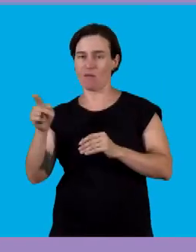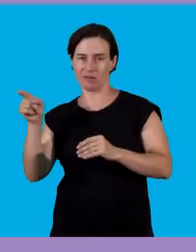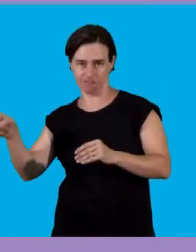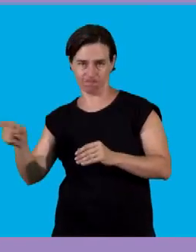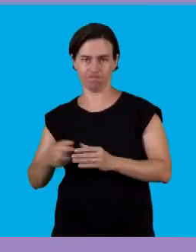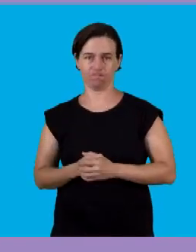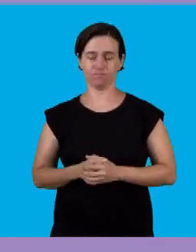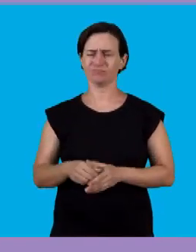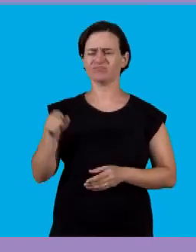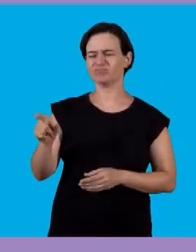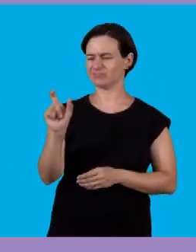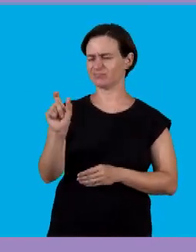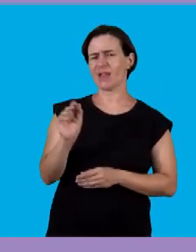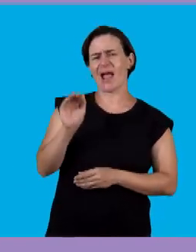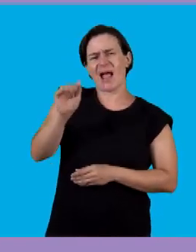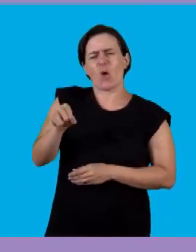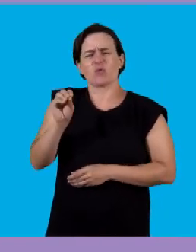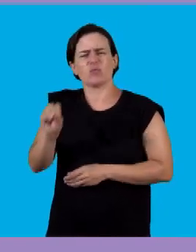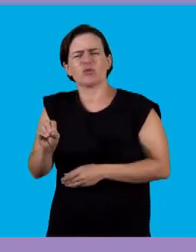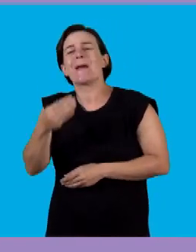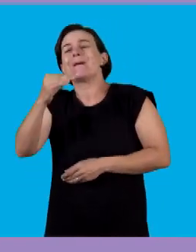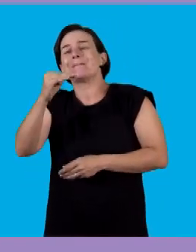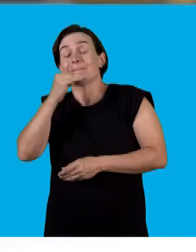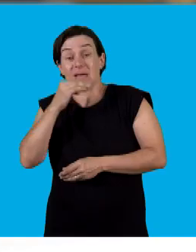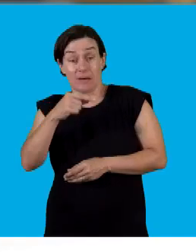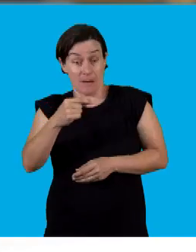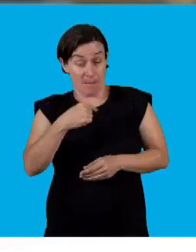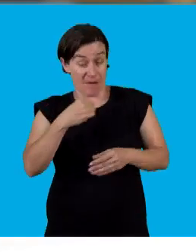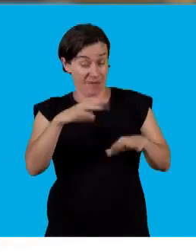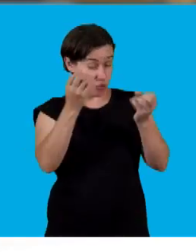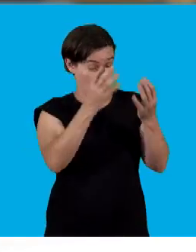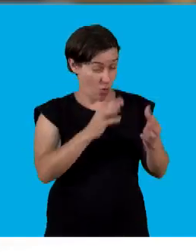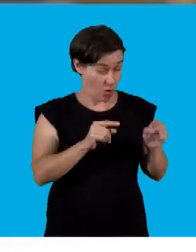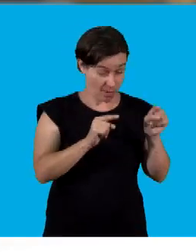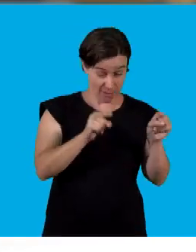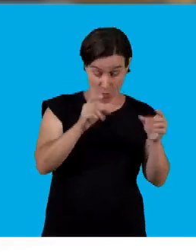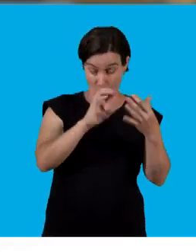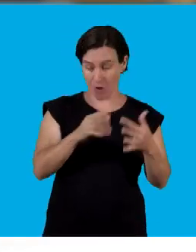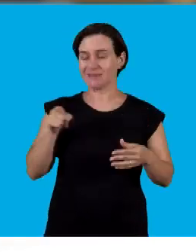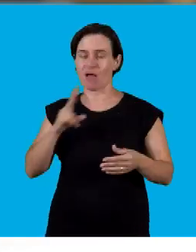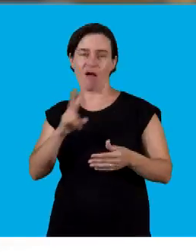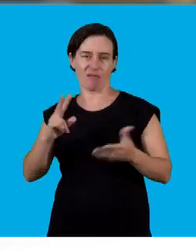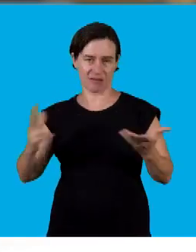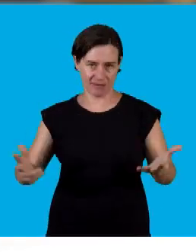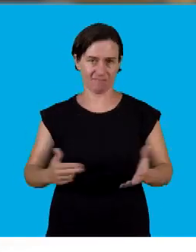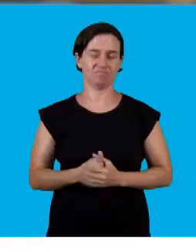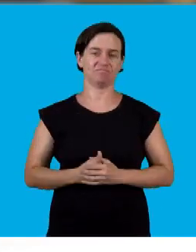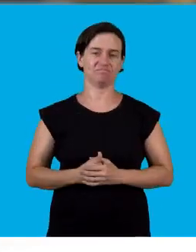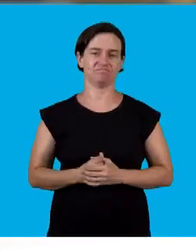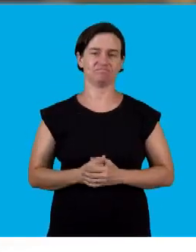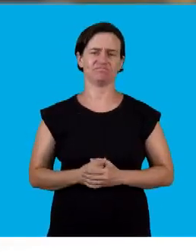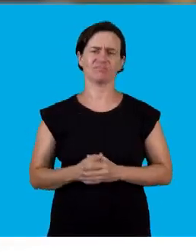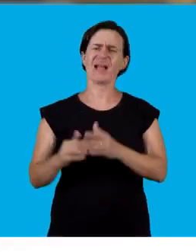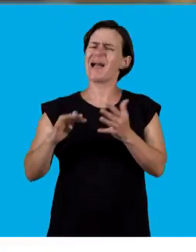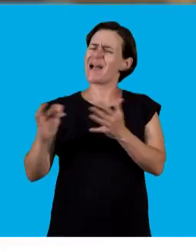as a result. Remember, the output value is a result from using our input value. So let's